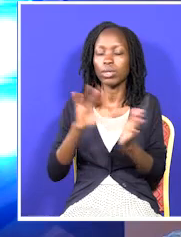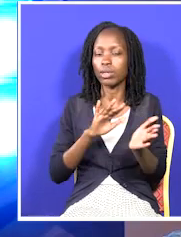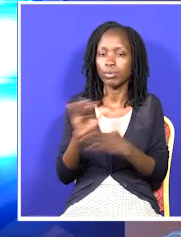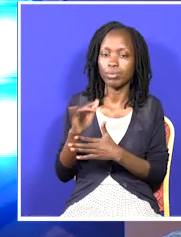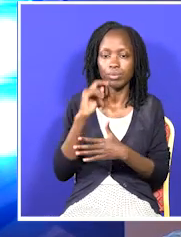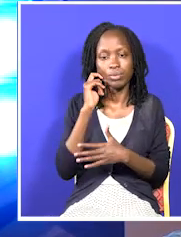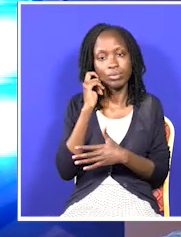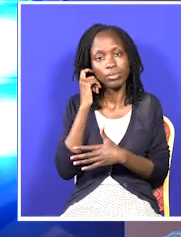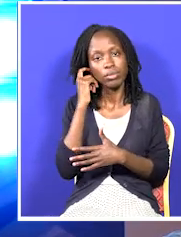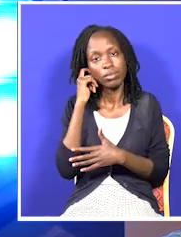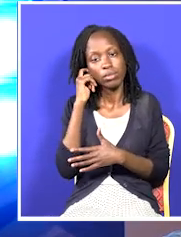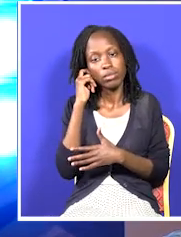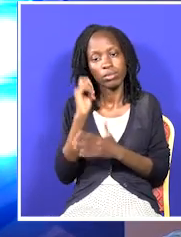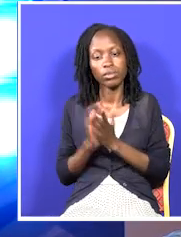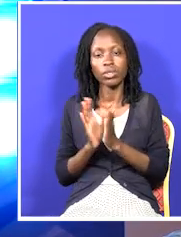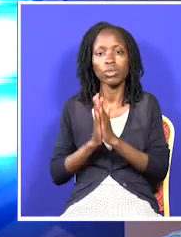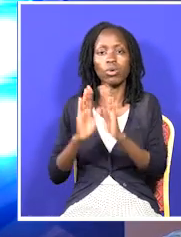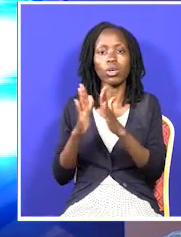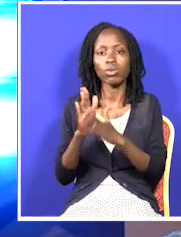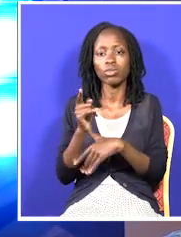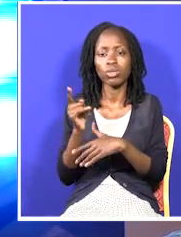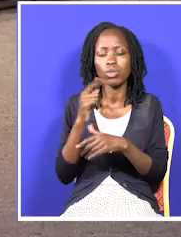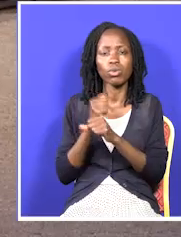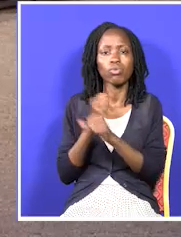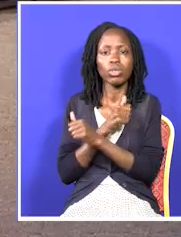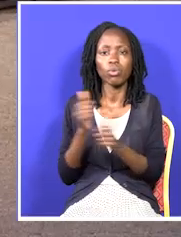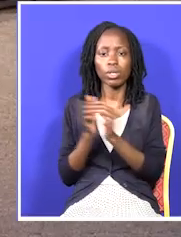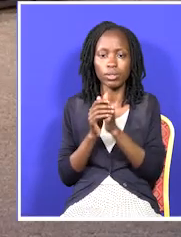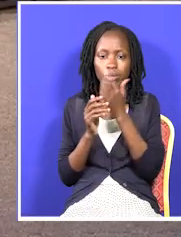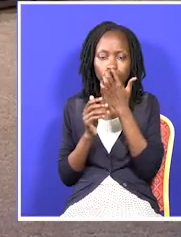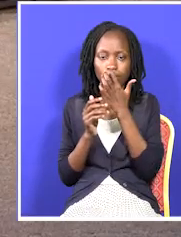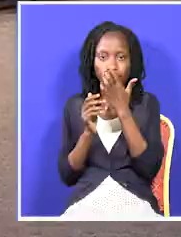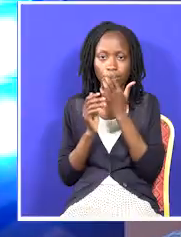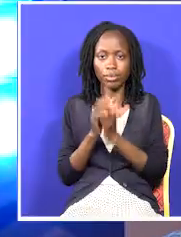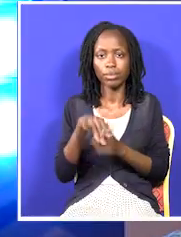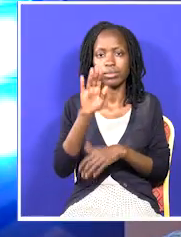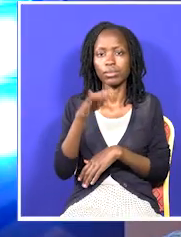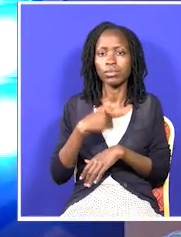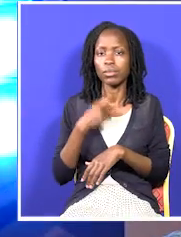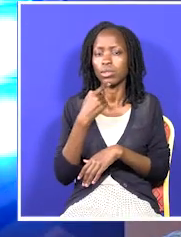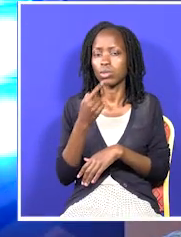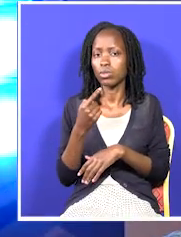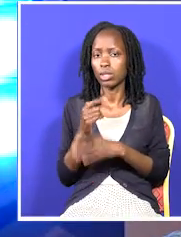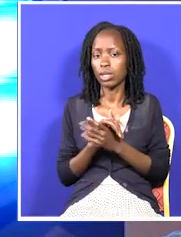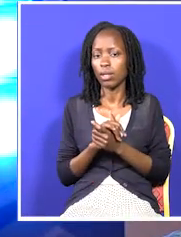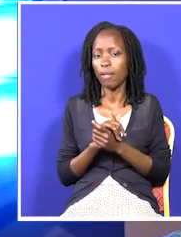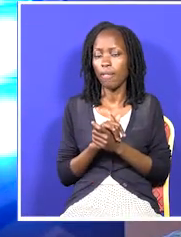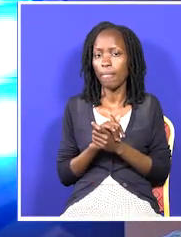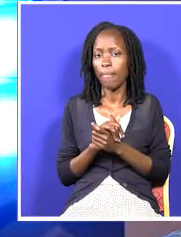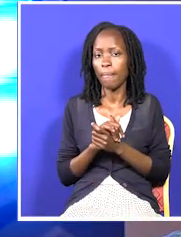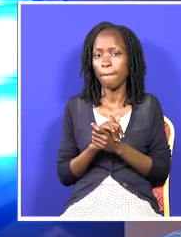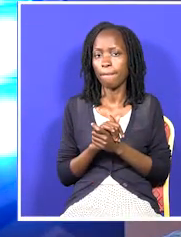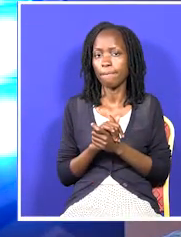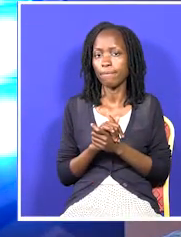Now, and congratulations, guys. You've done well. Now, guys, I just want to say that the